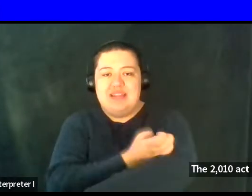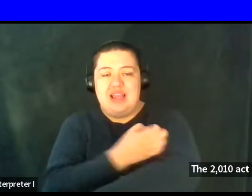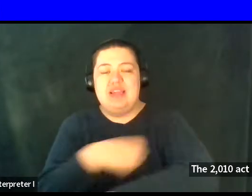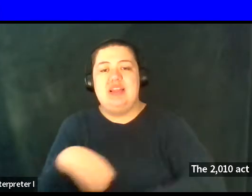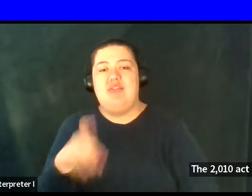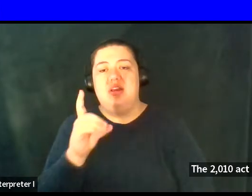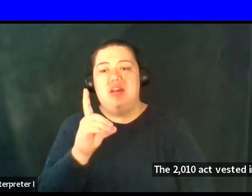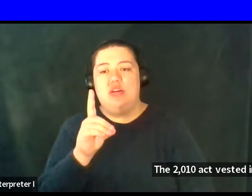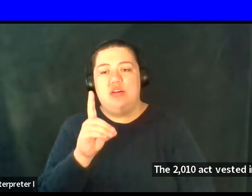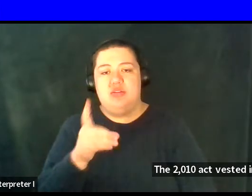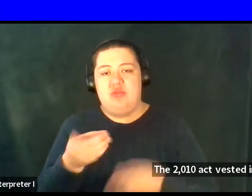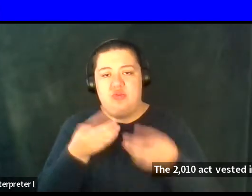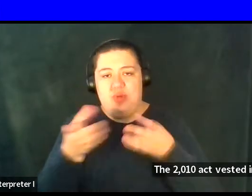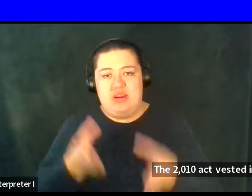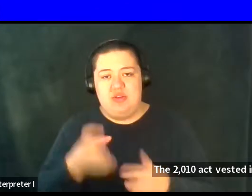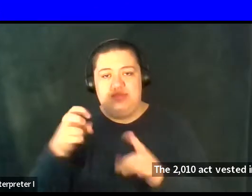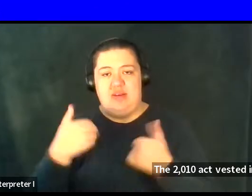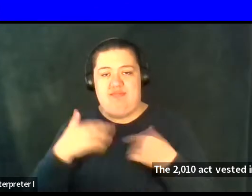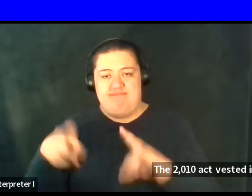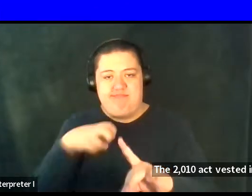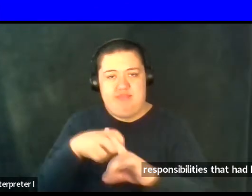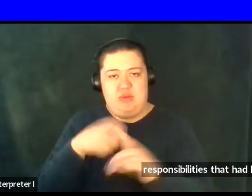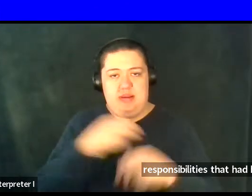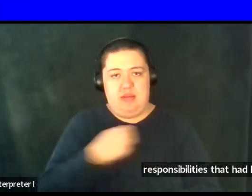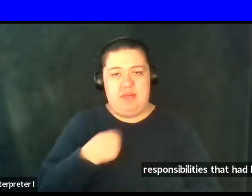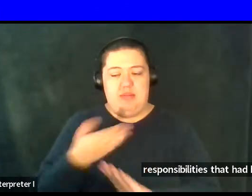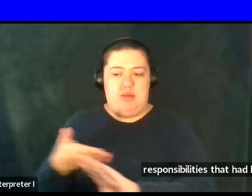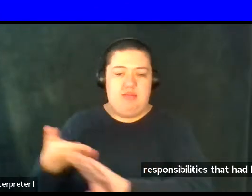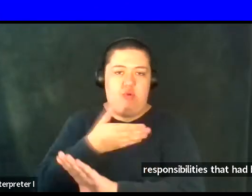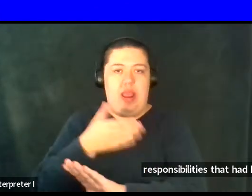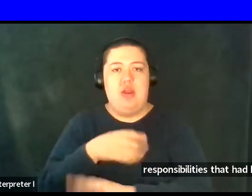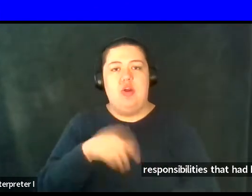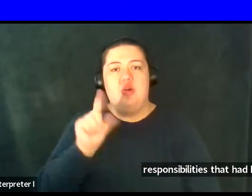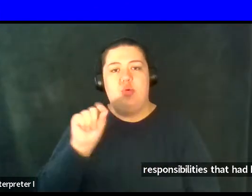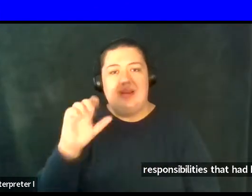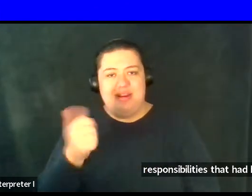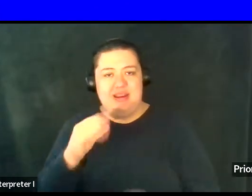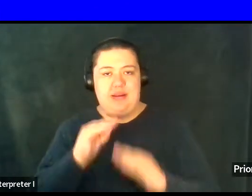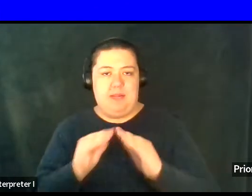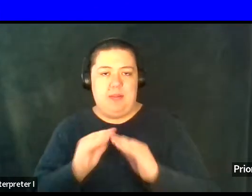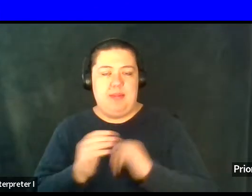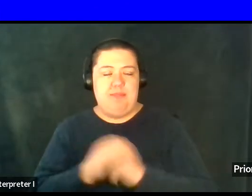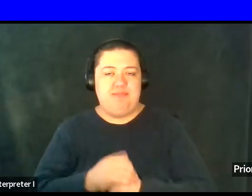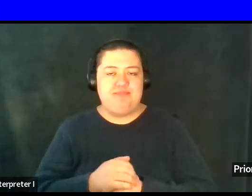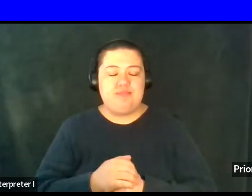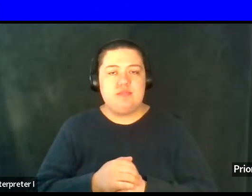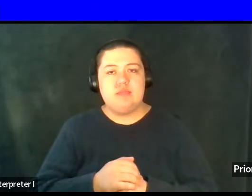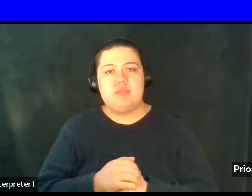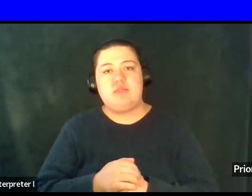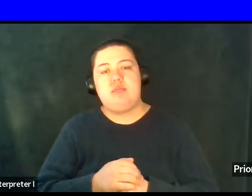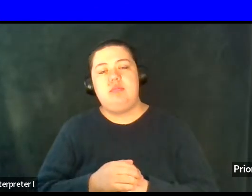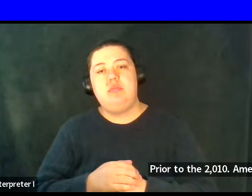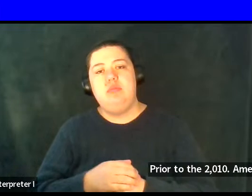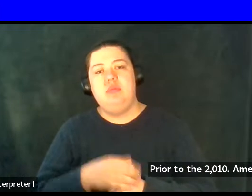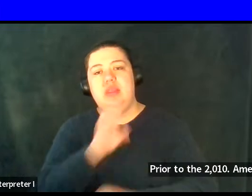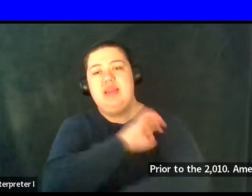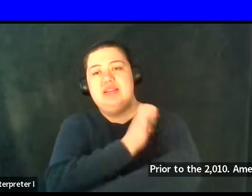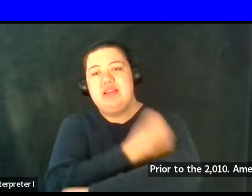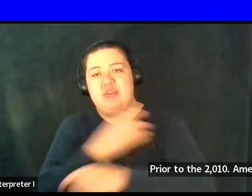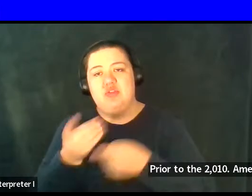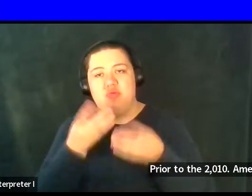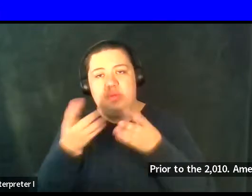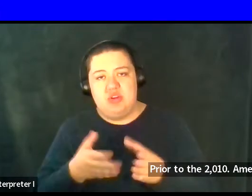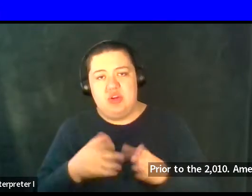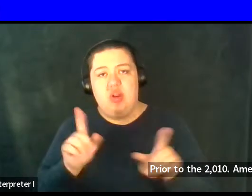with the appointed members prior to the 2010 amendments. The executive director acts as the investigator as